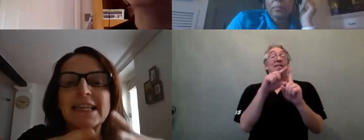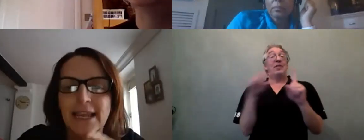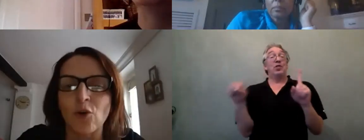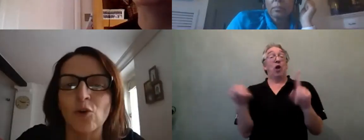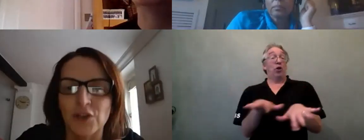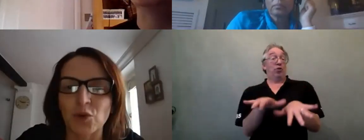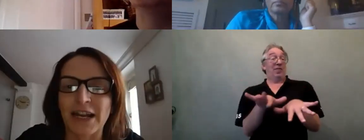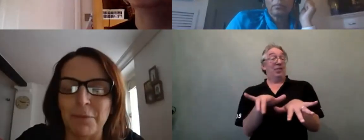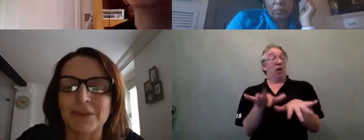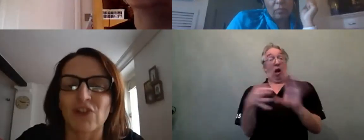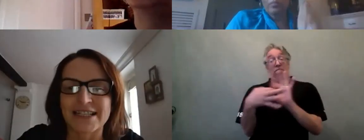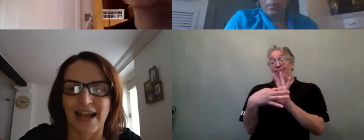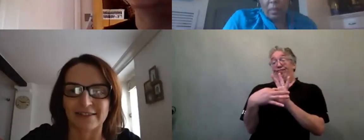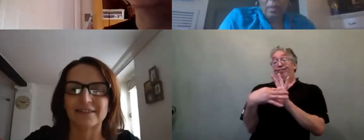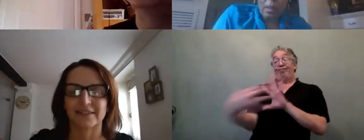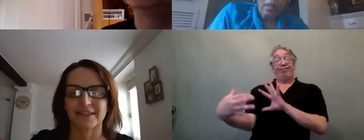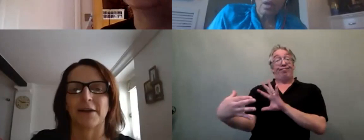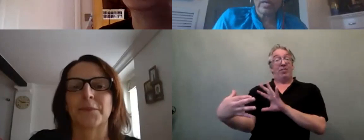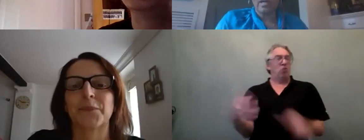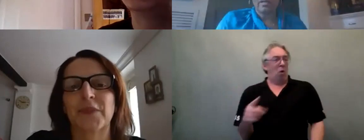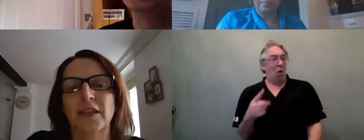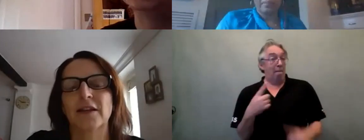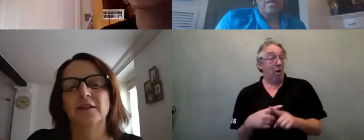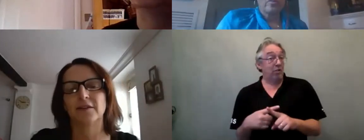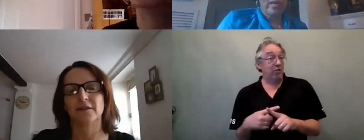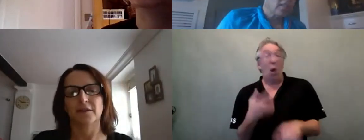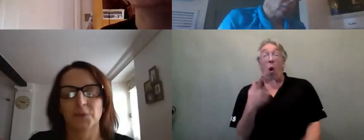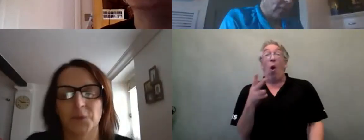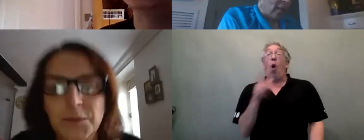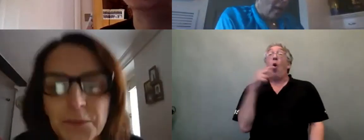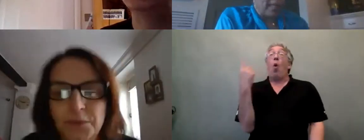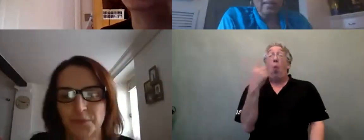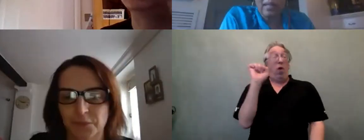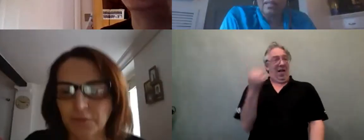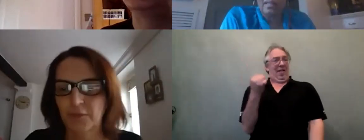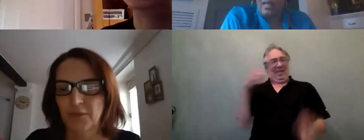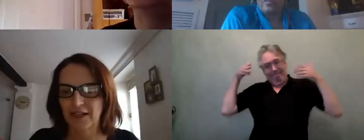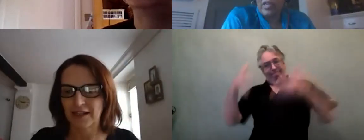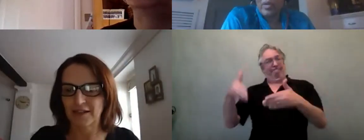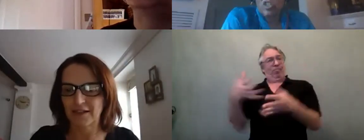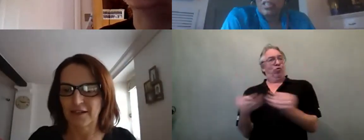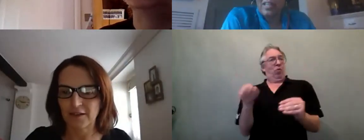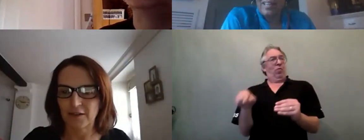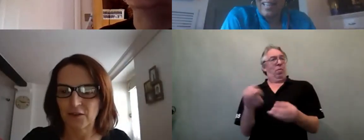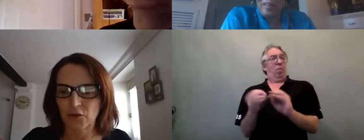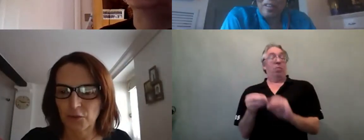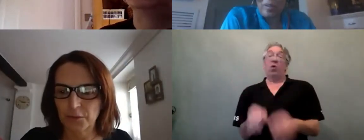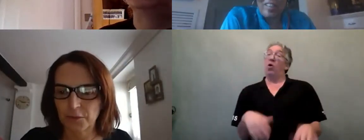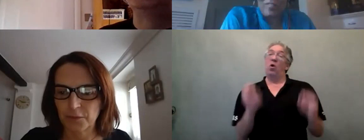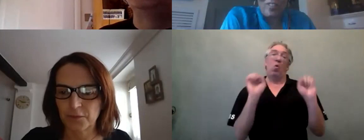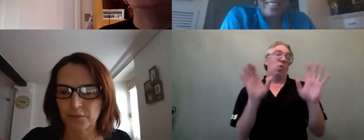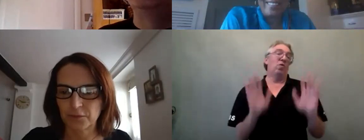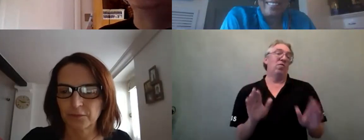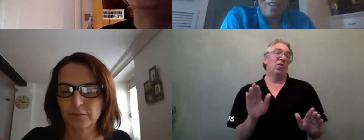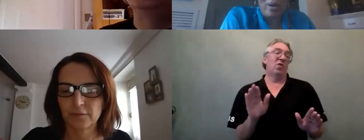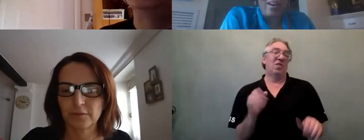key stakeholders who can help address that? Yeah. Okay. Great. So yeah, I think, great question. And again, we could have